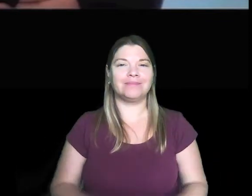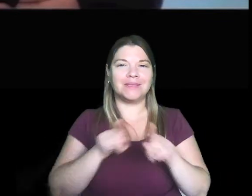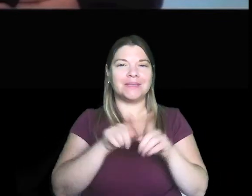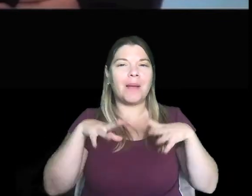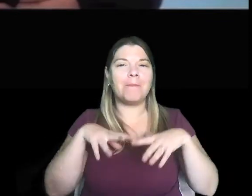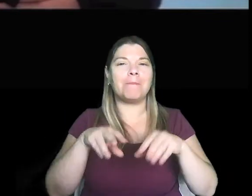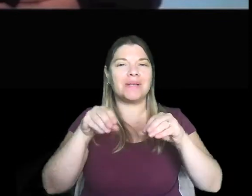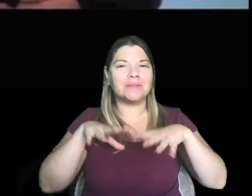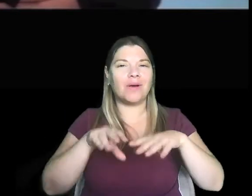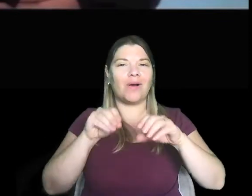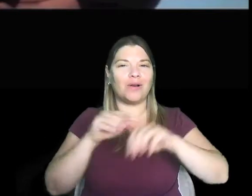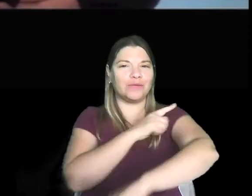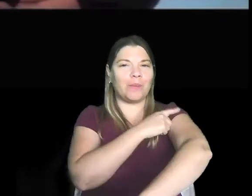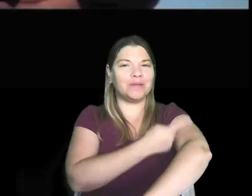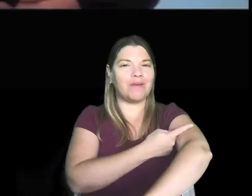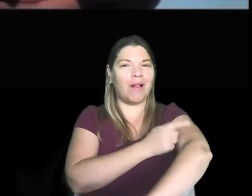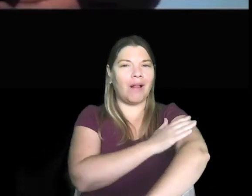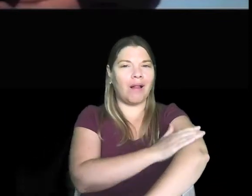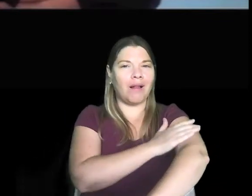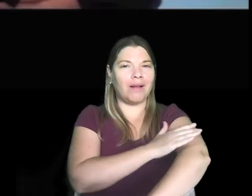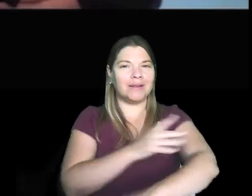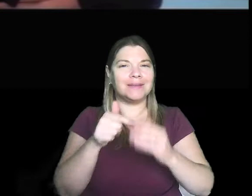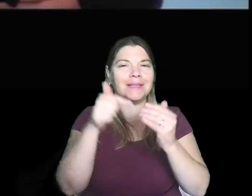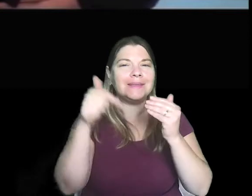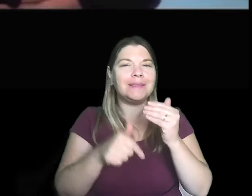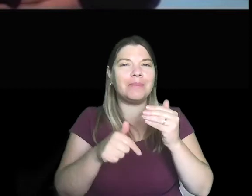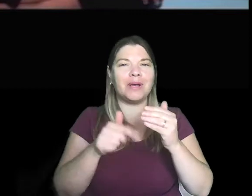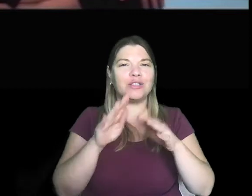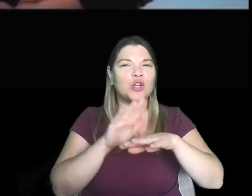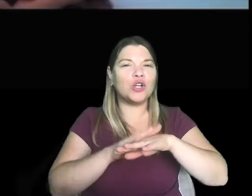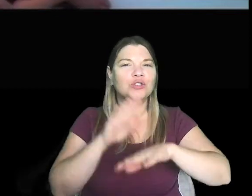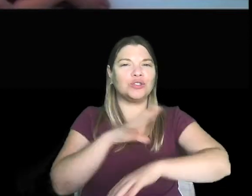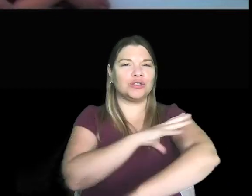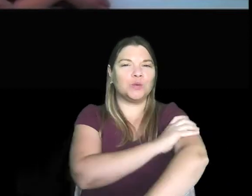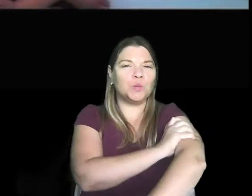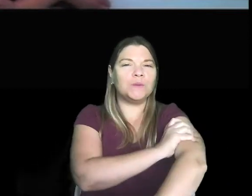massaging the muscles, a deeper type of touch.